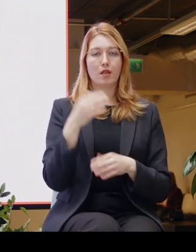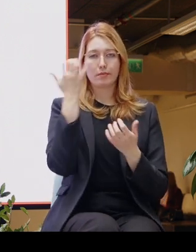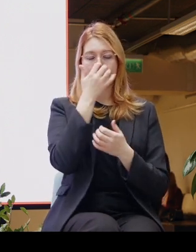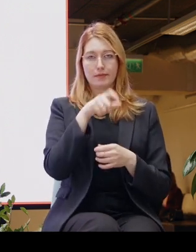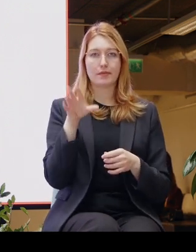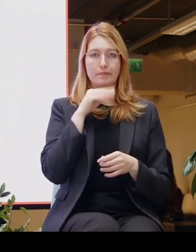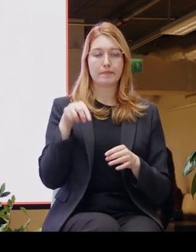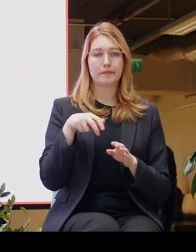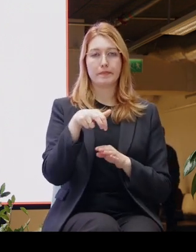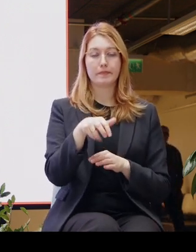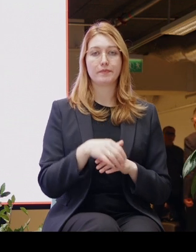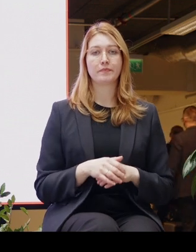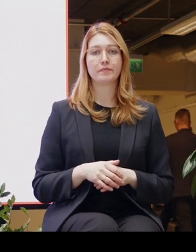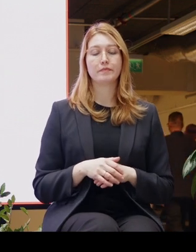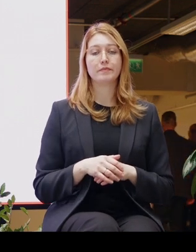regulations.